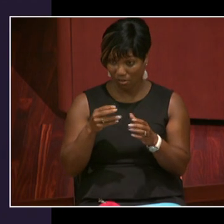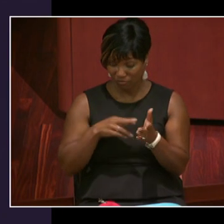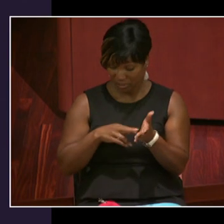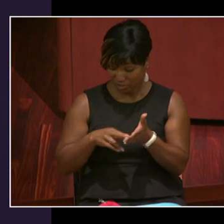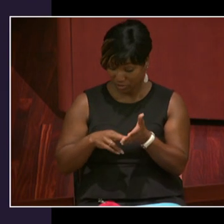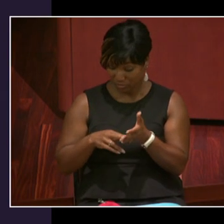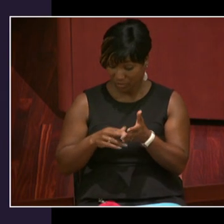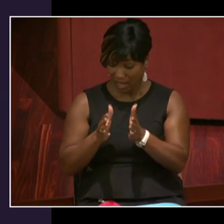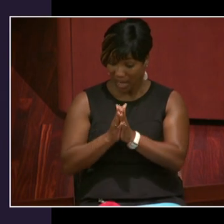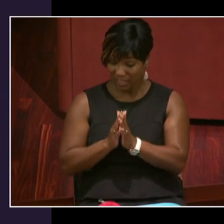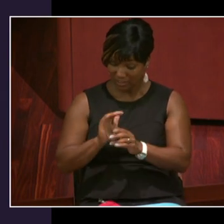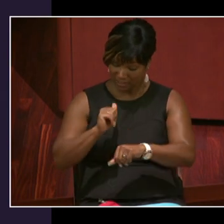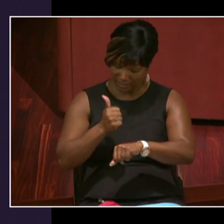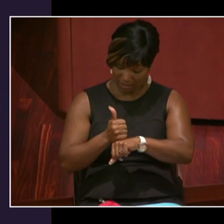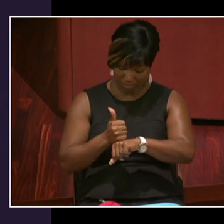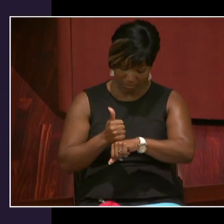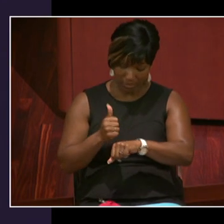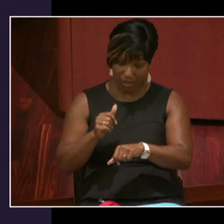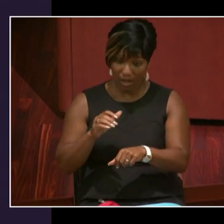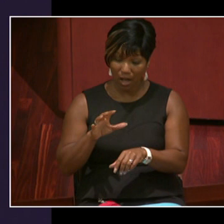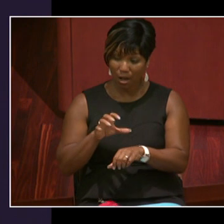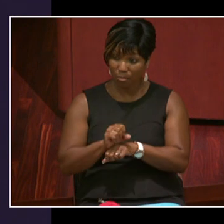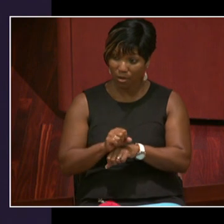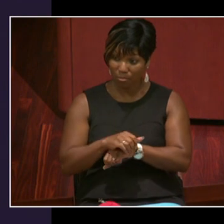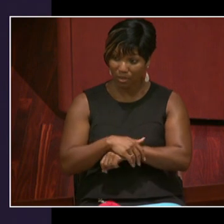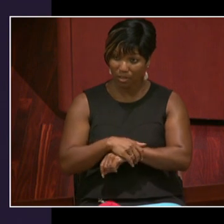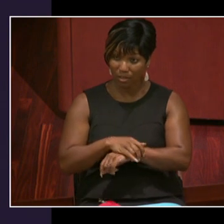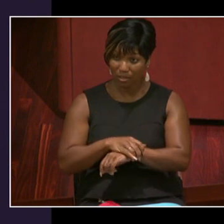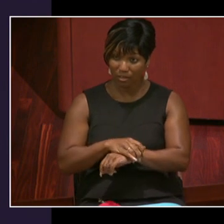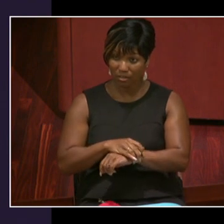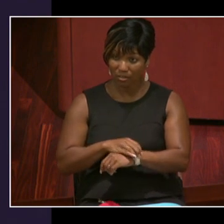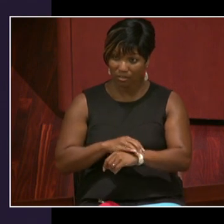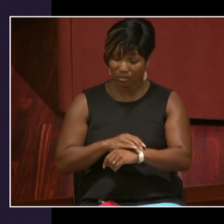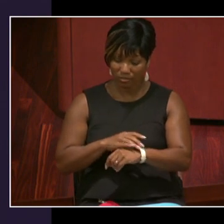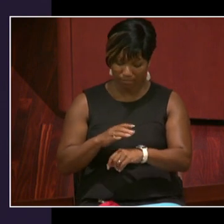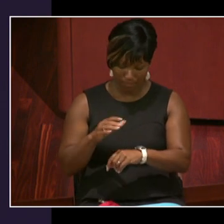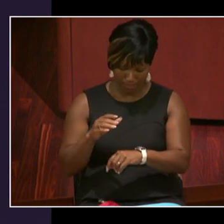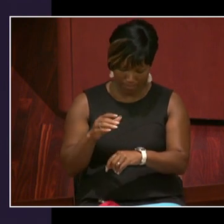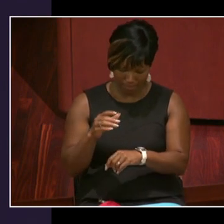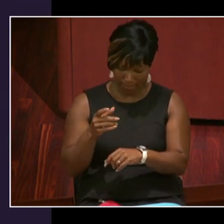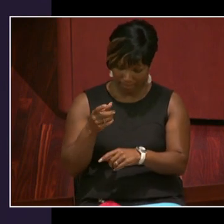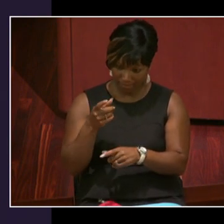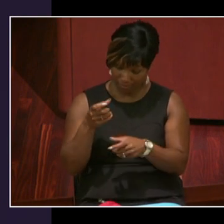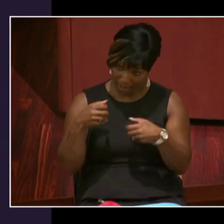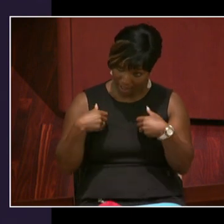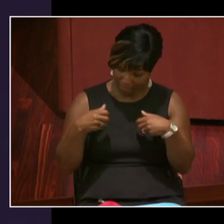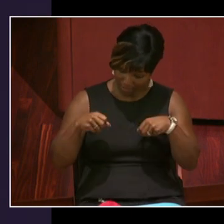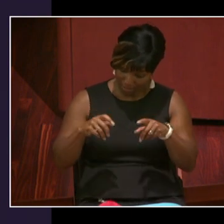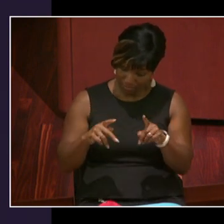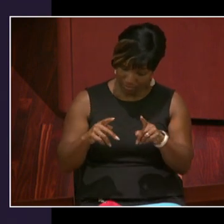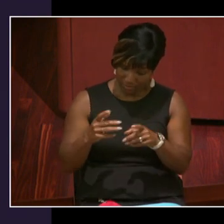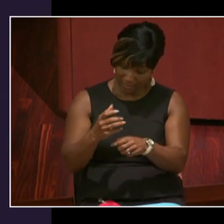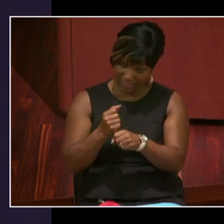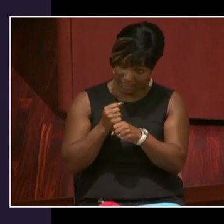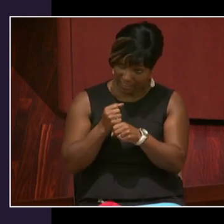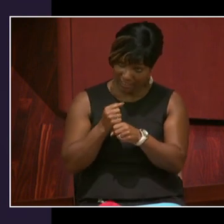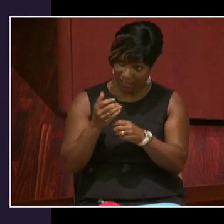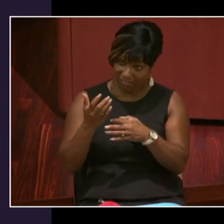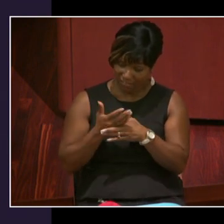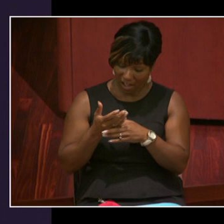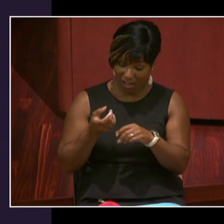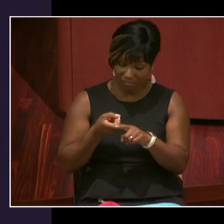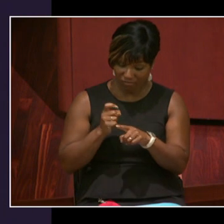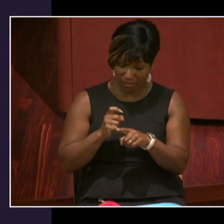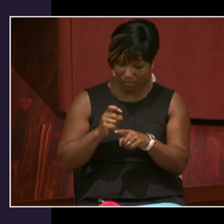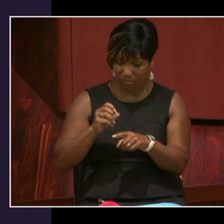set an appointment, and we ask for 48 hours notice if possible. This gives us a chance to retrieve the file from off-site storage,